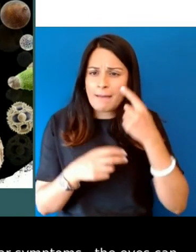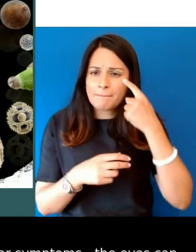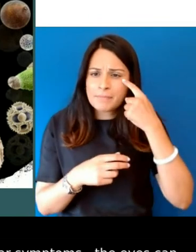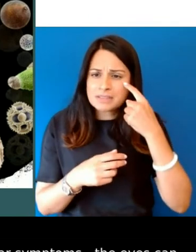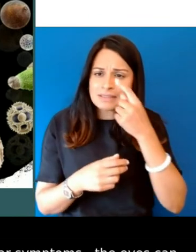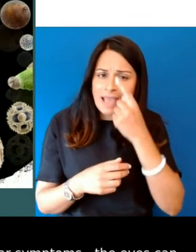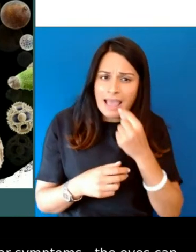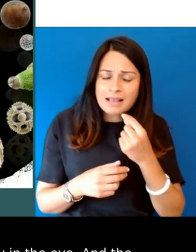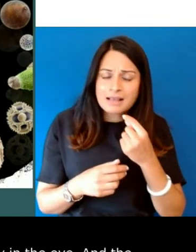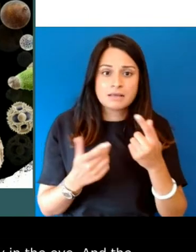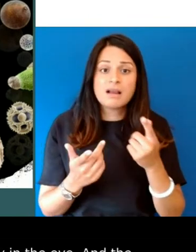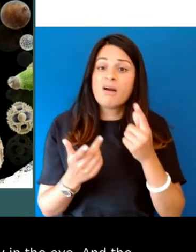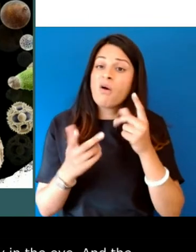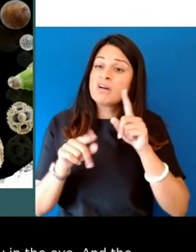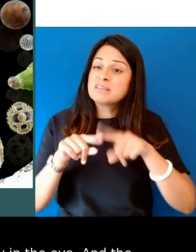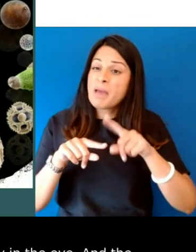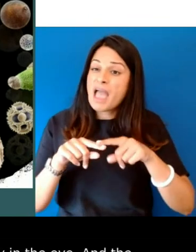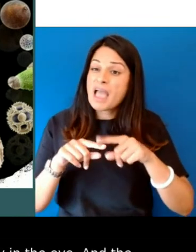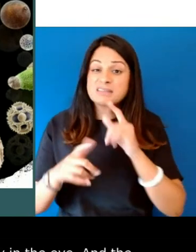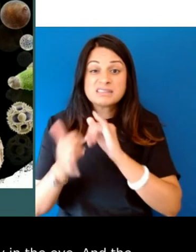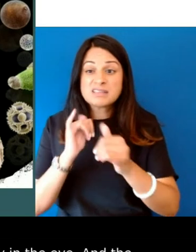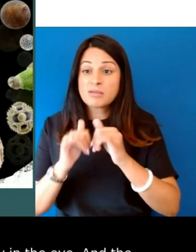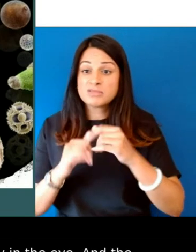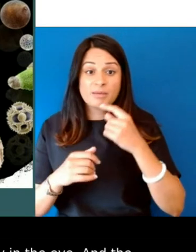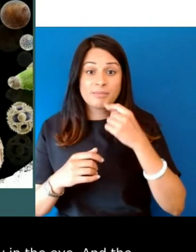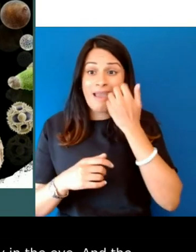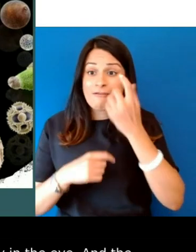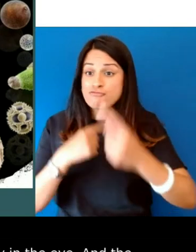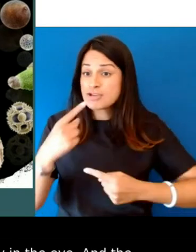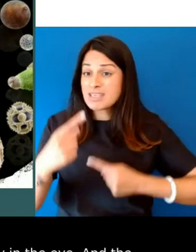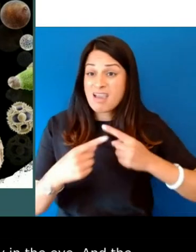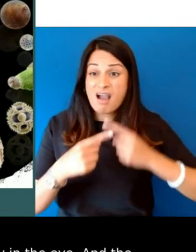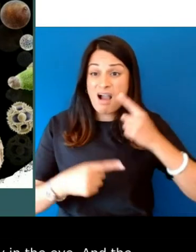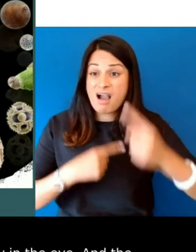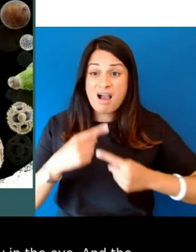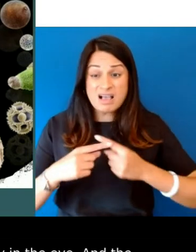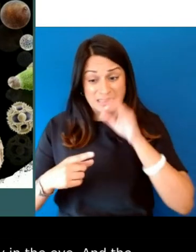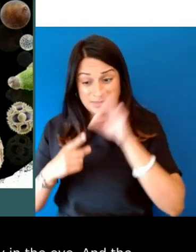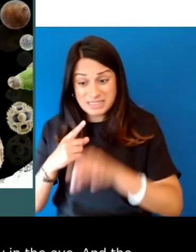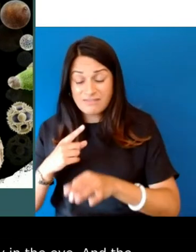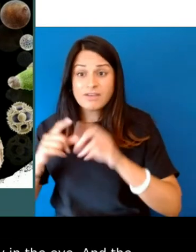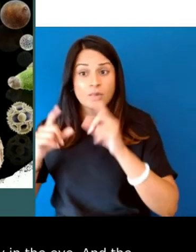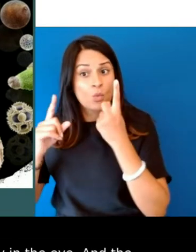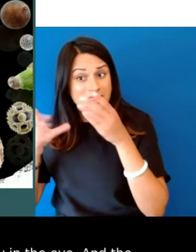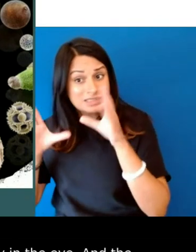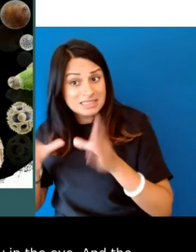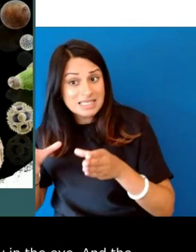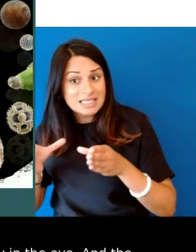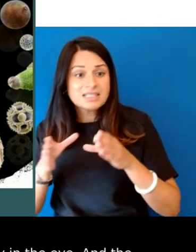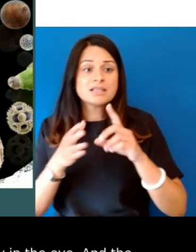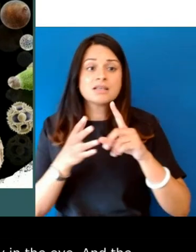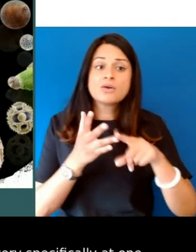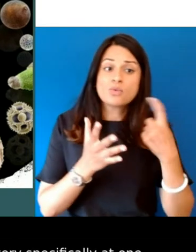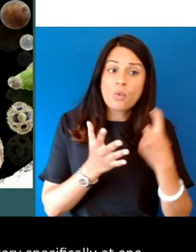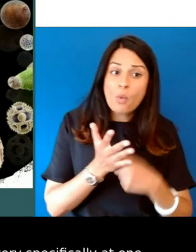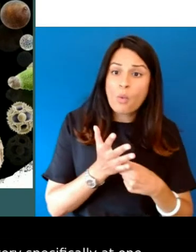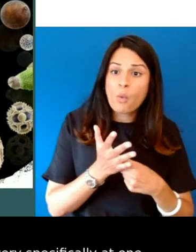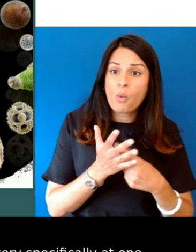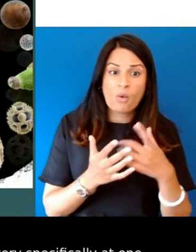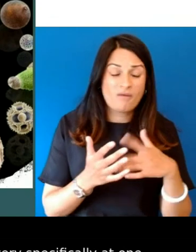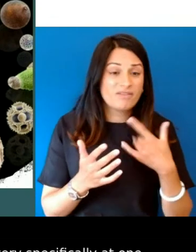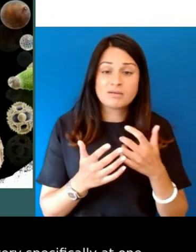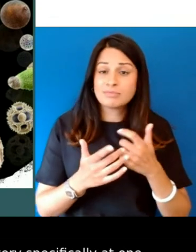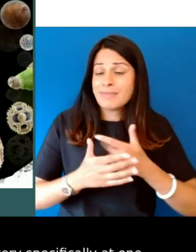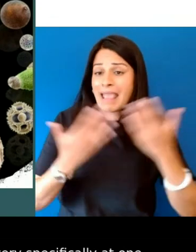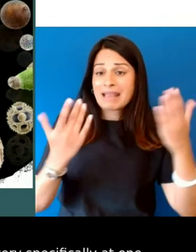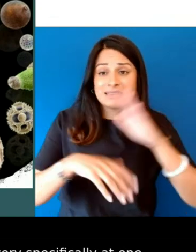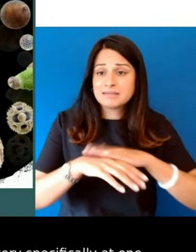seasonal or perennial so they can be all year round or very specifically at one season and we'll talk about that a bit more in a while and again